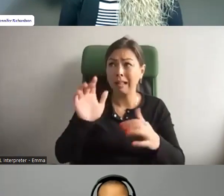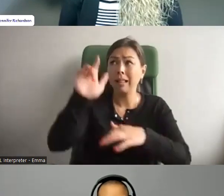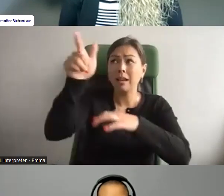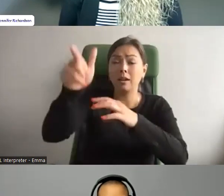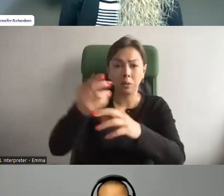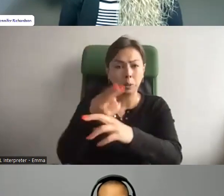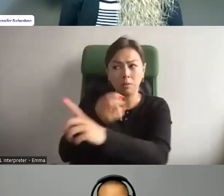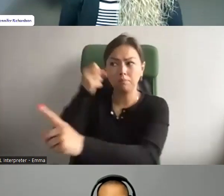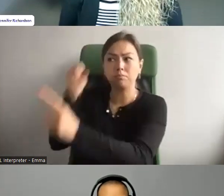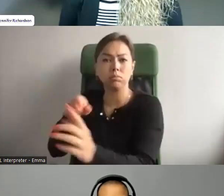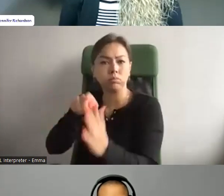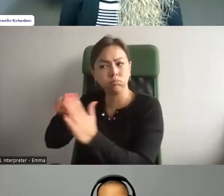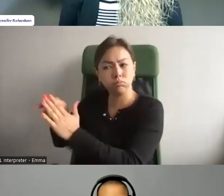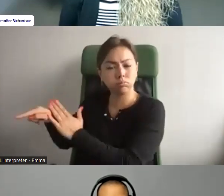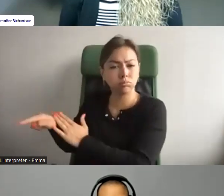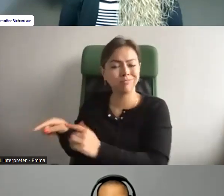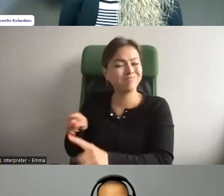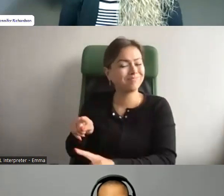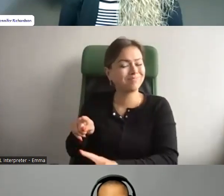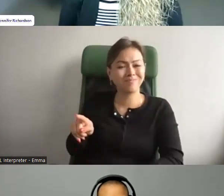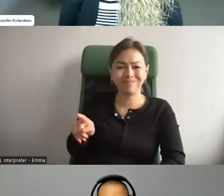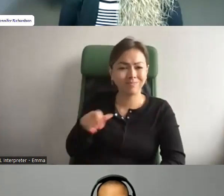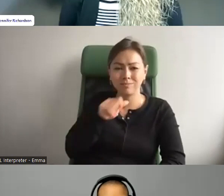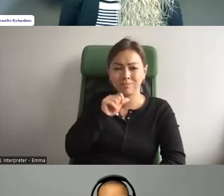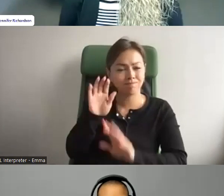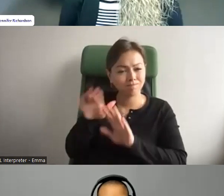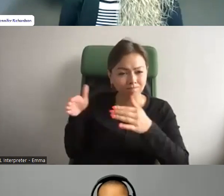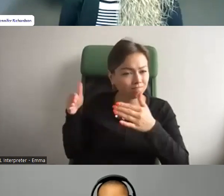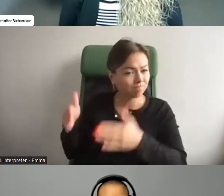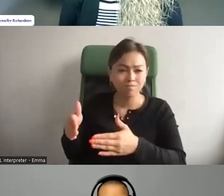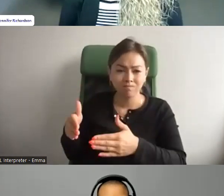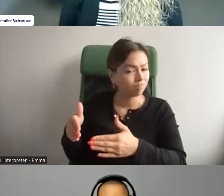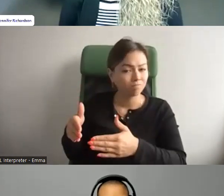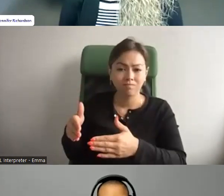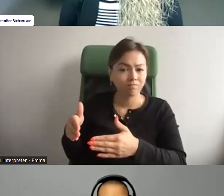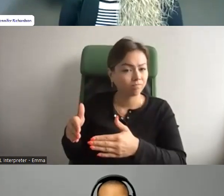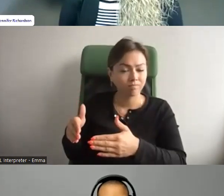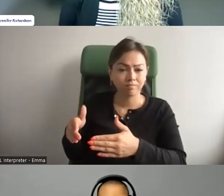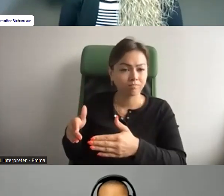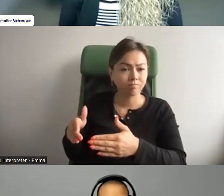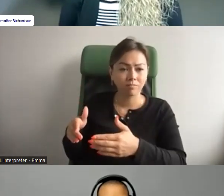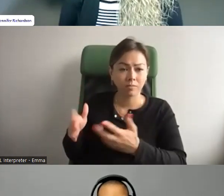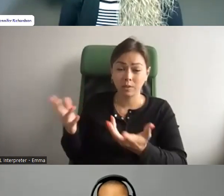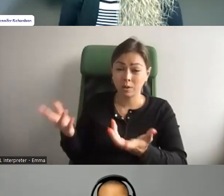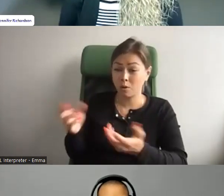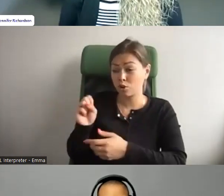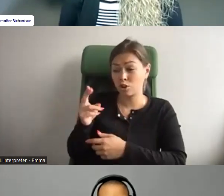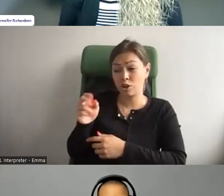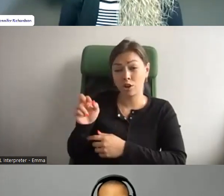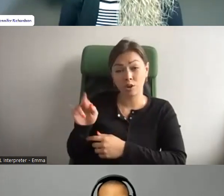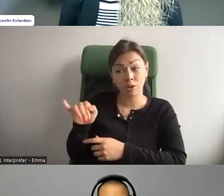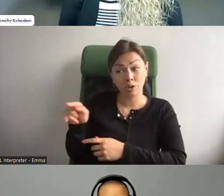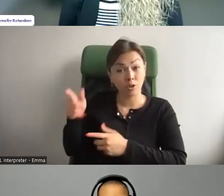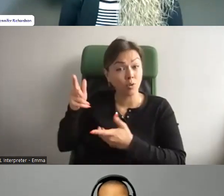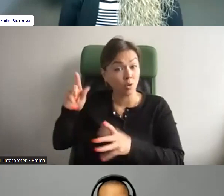right? So I think this is where, within government, and since governments, as Shari pointed out, so much of what